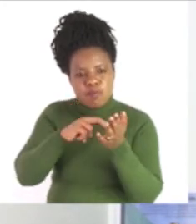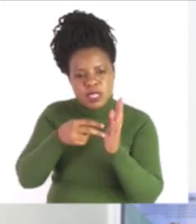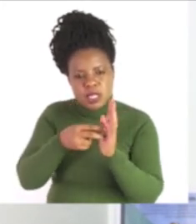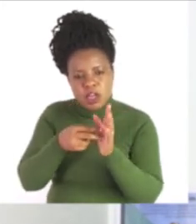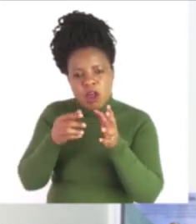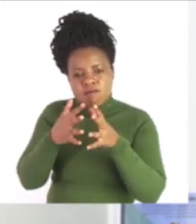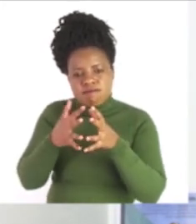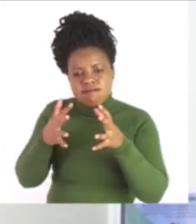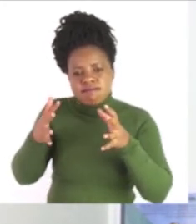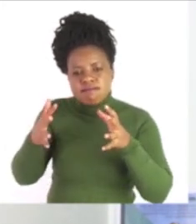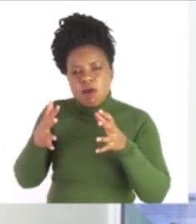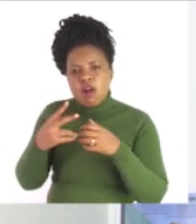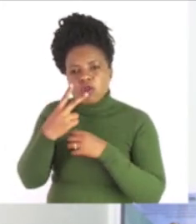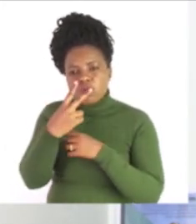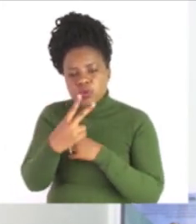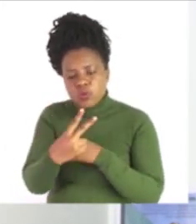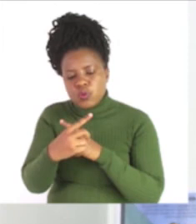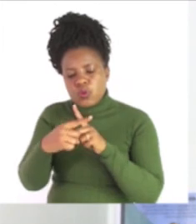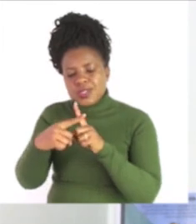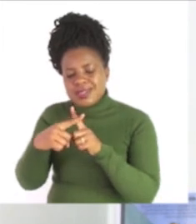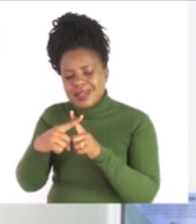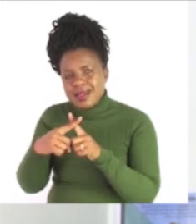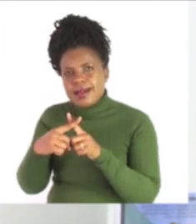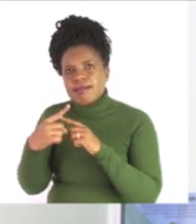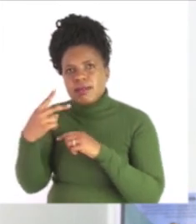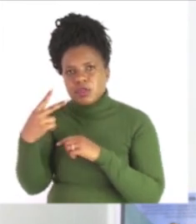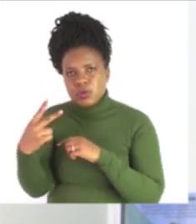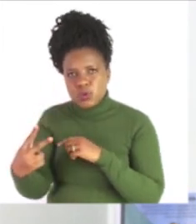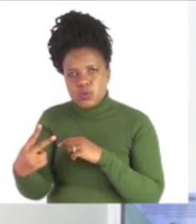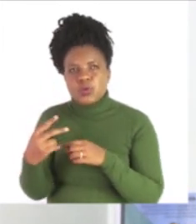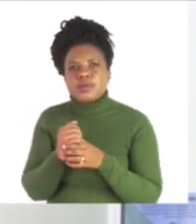also expand it in this way. You say 2